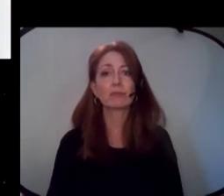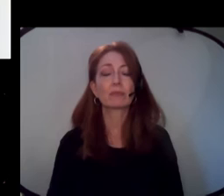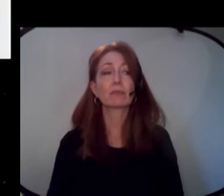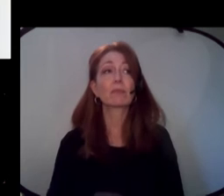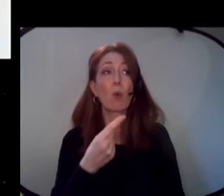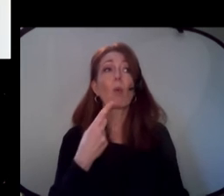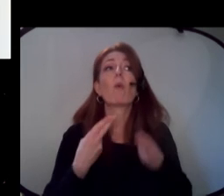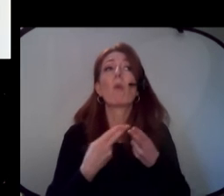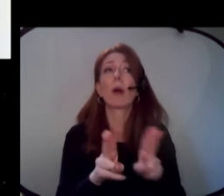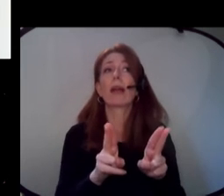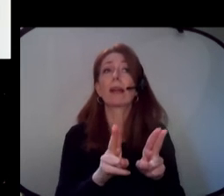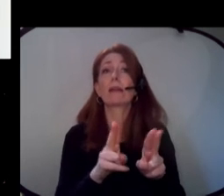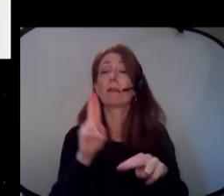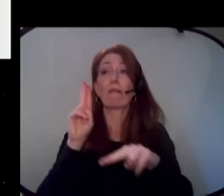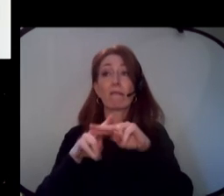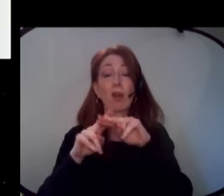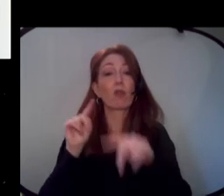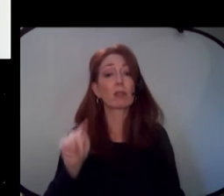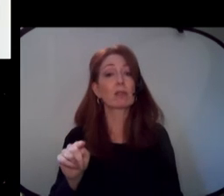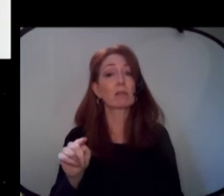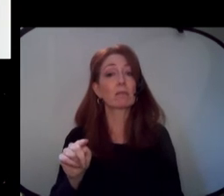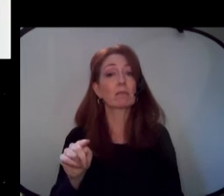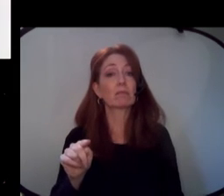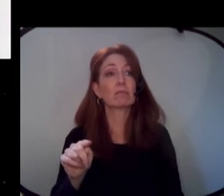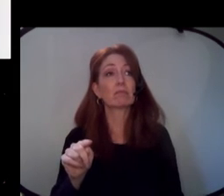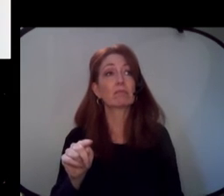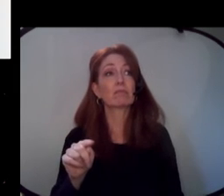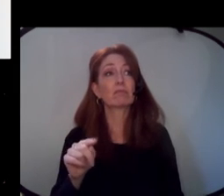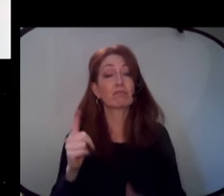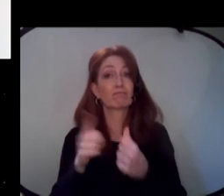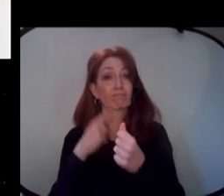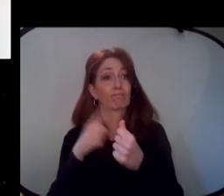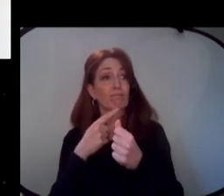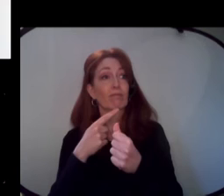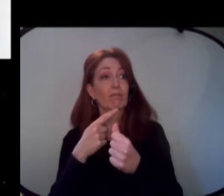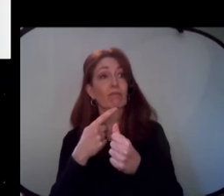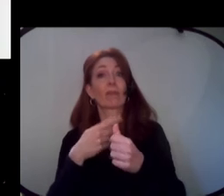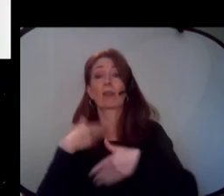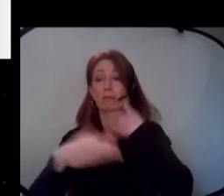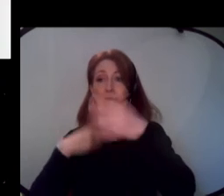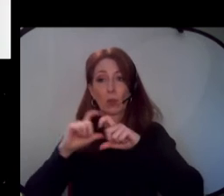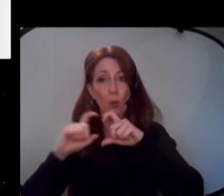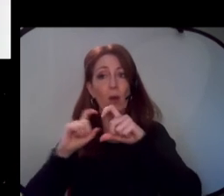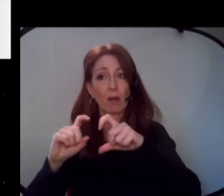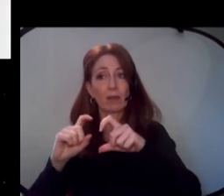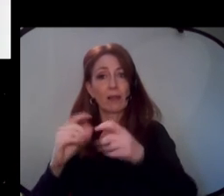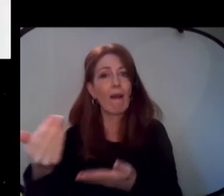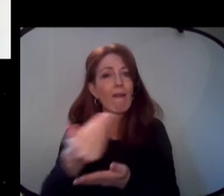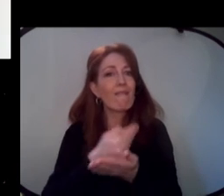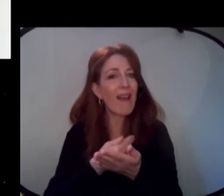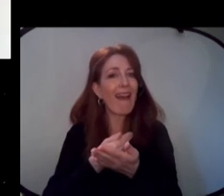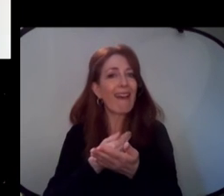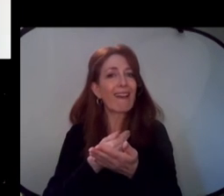Florence in this court society is that she has an affair with a nobleman called a Maringhi, with the